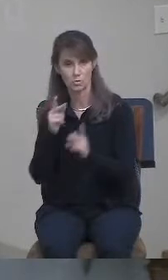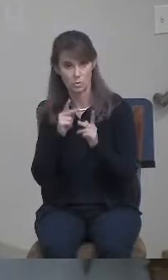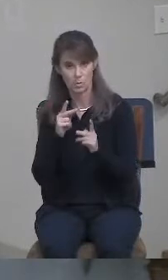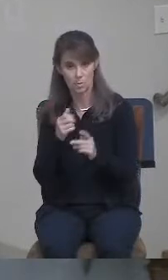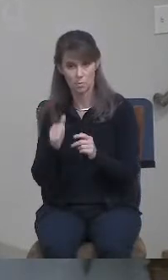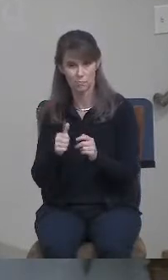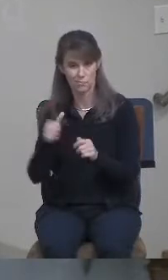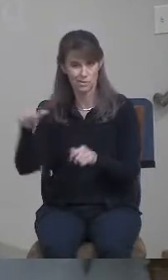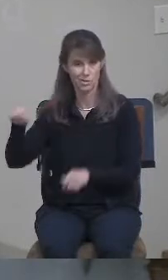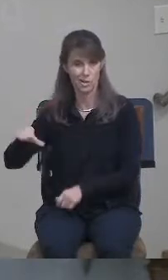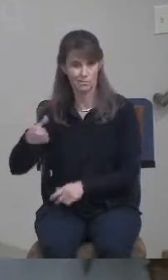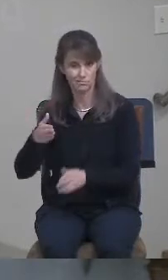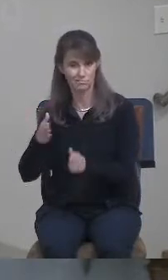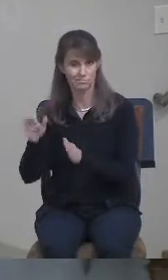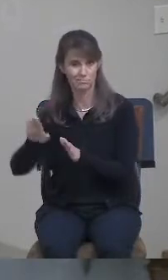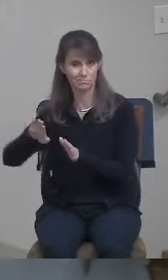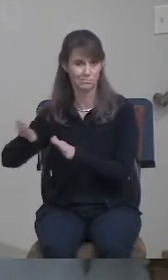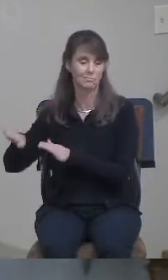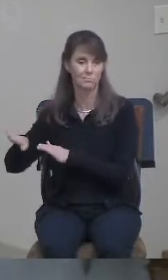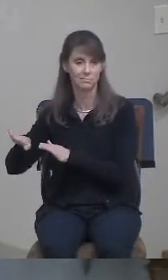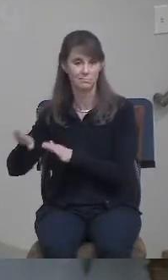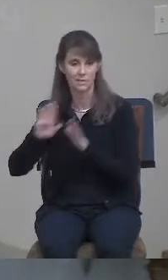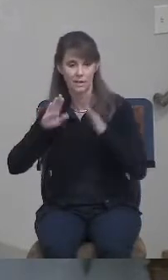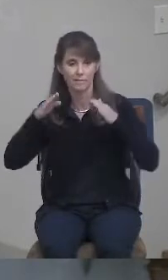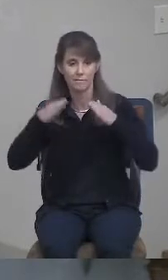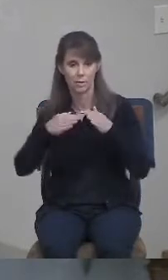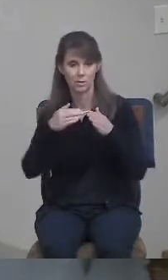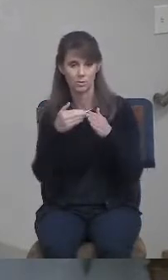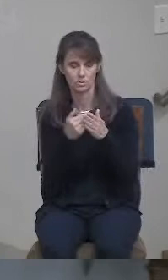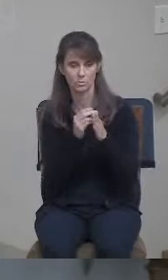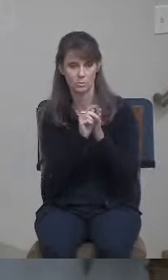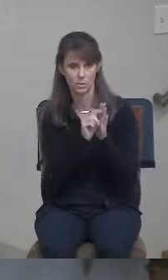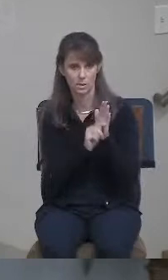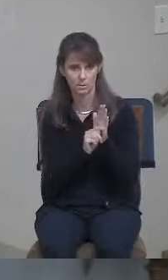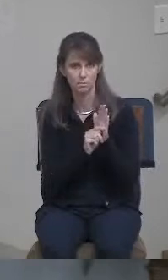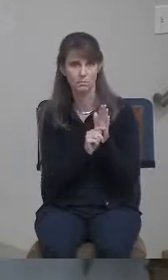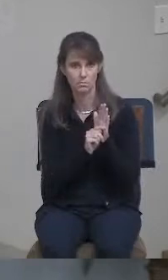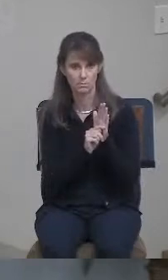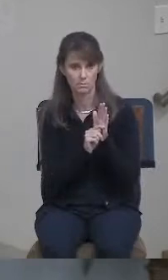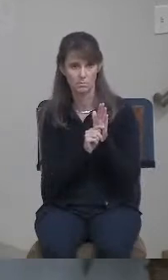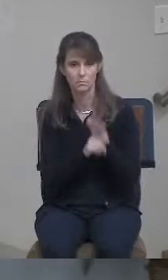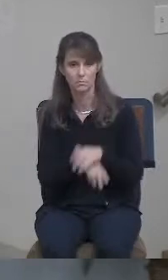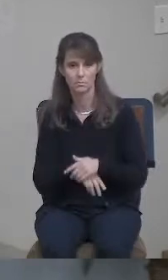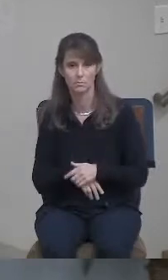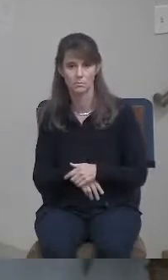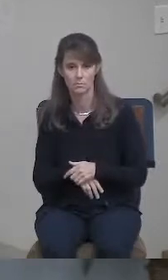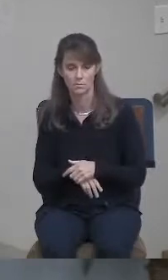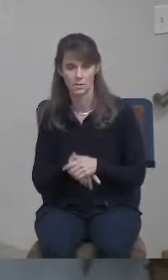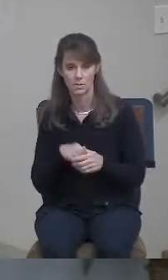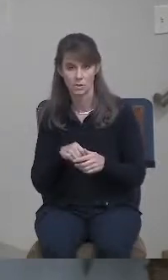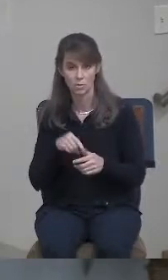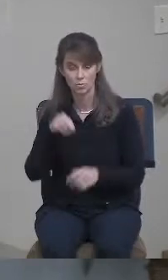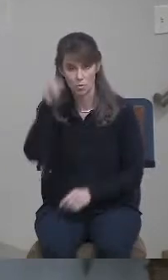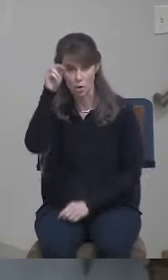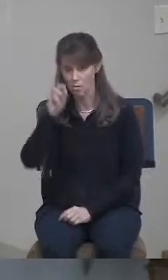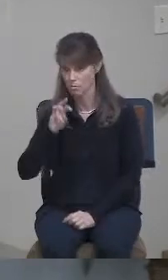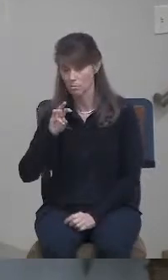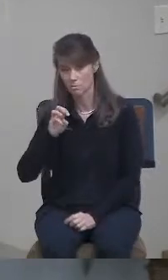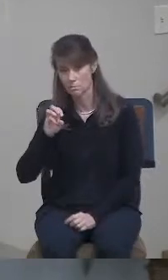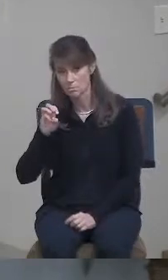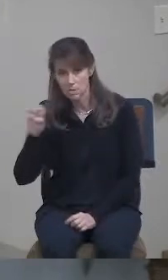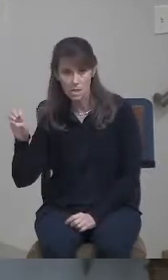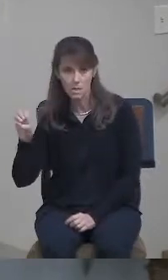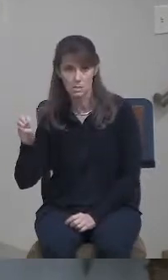of individuals in each place in the South, Virginia, North Carolina, and in the North, Connecticut, Massachusetts, Vermont, New